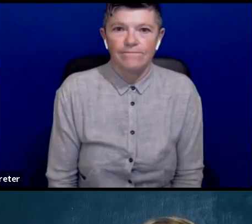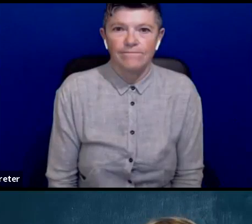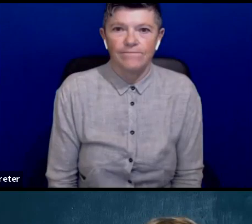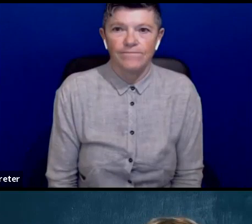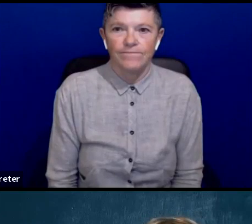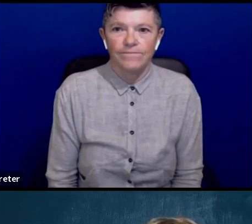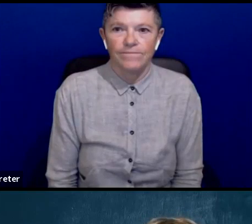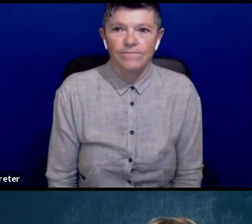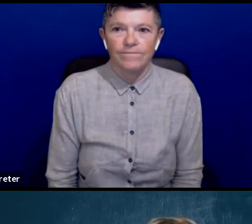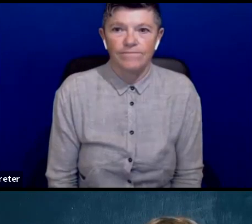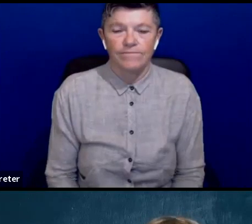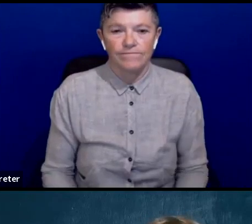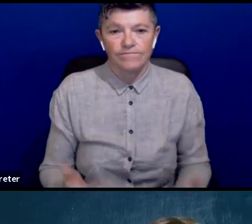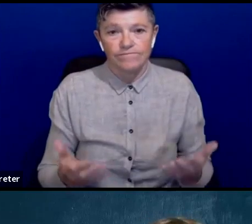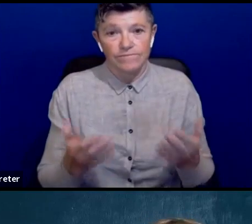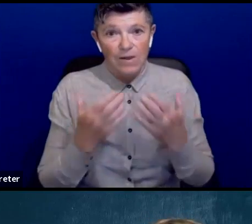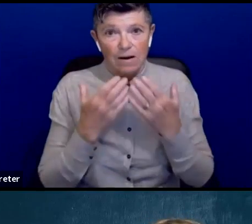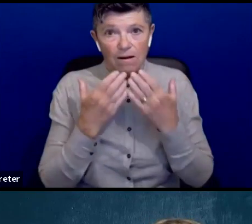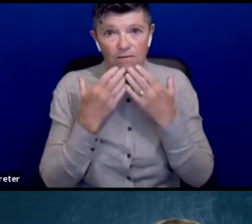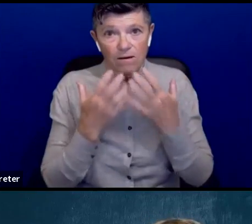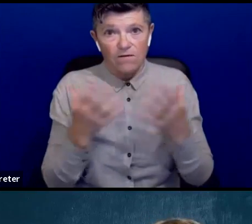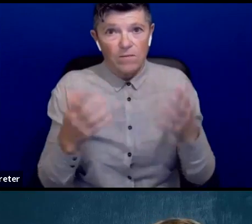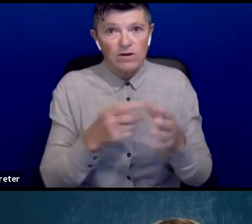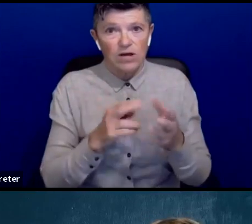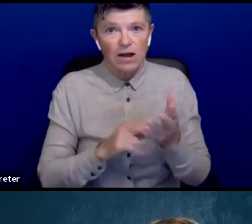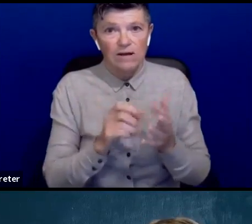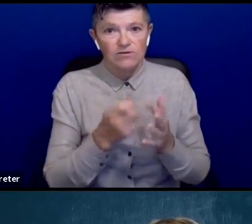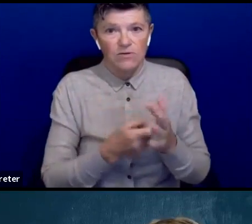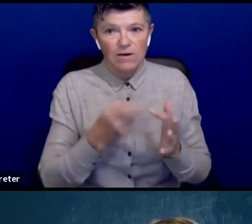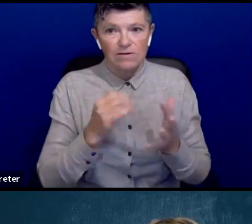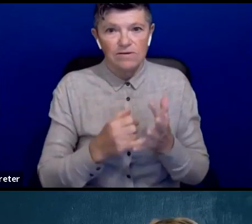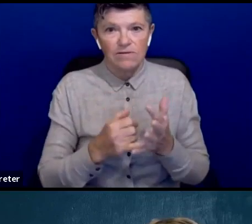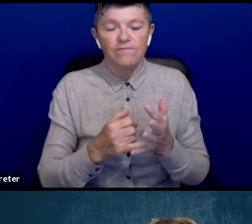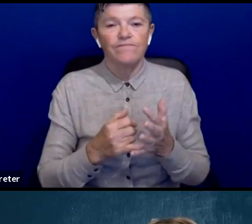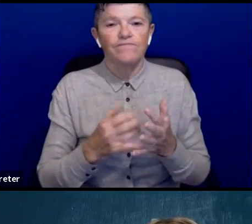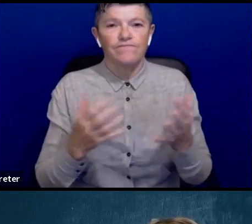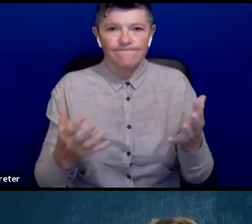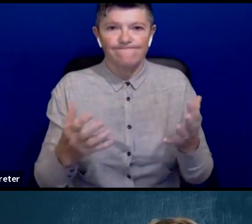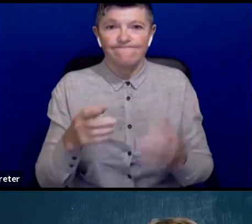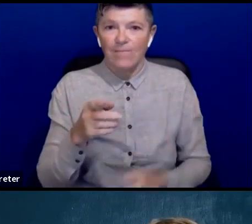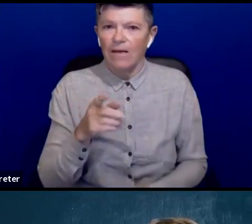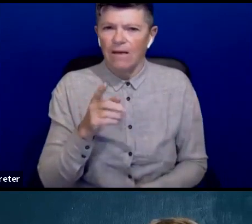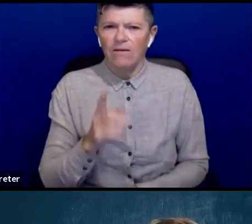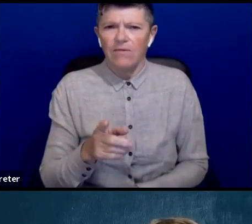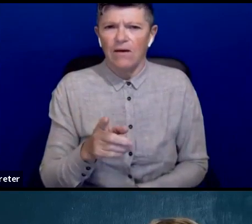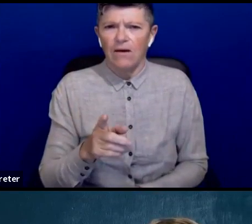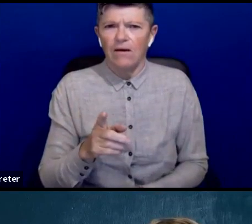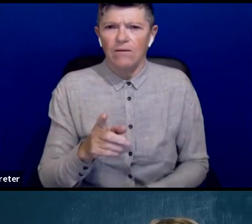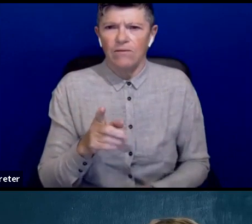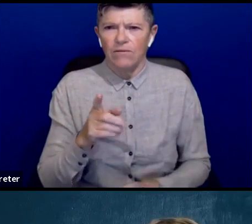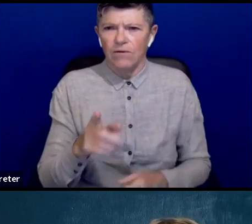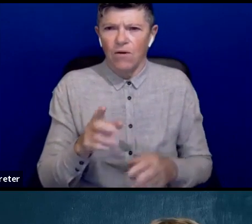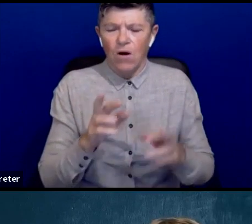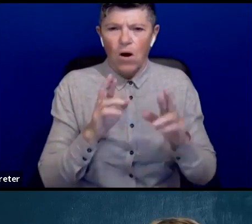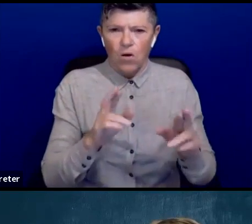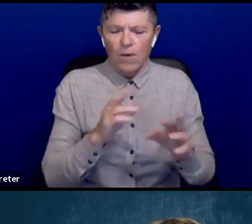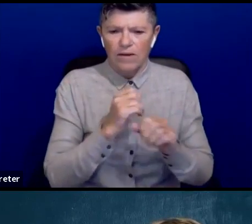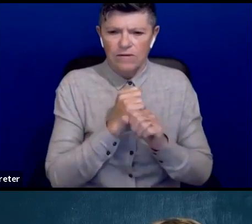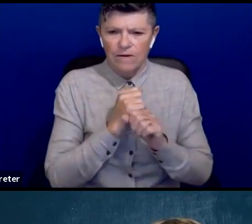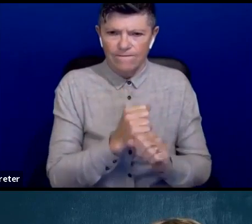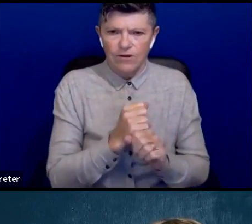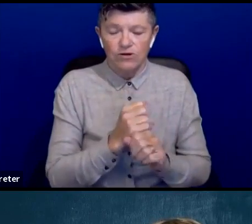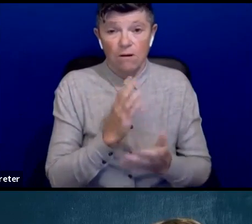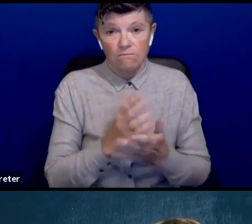So thank you very much, Andres. That was your hope and conviction are certainly a